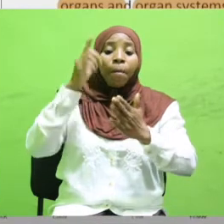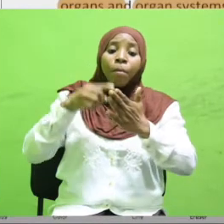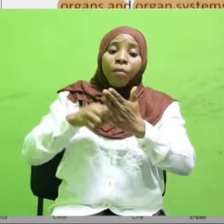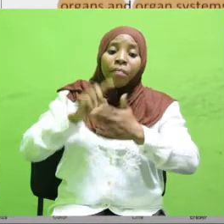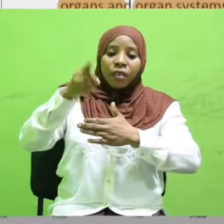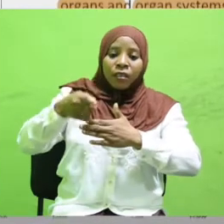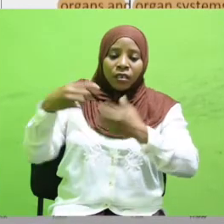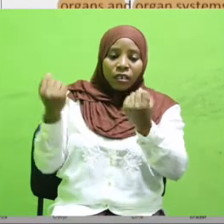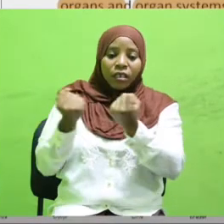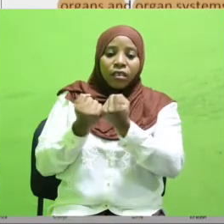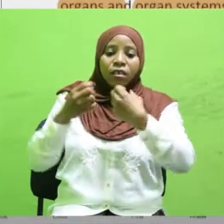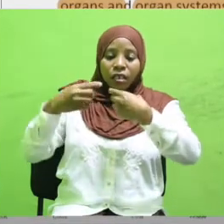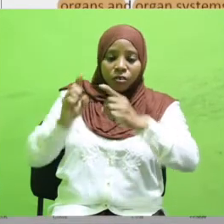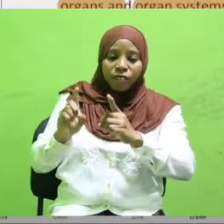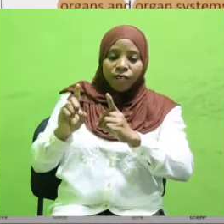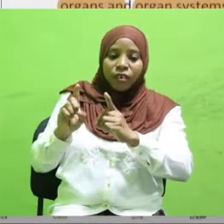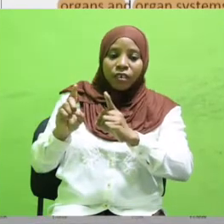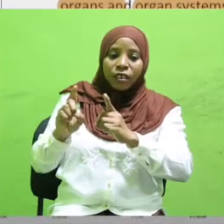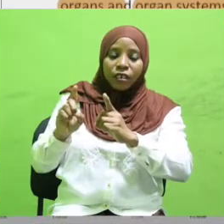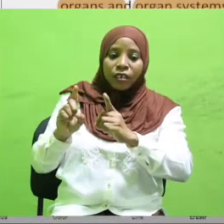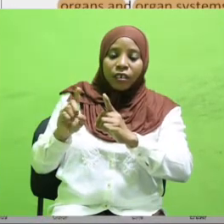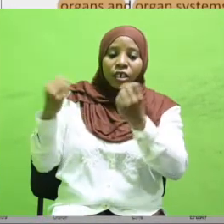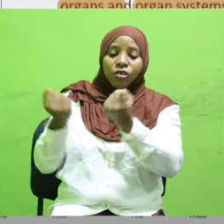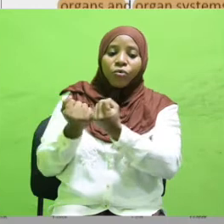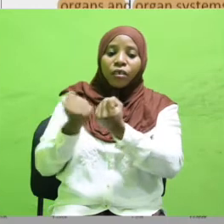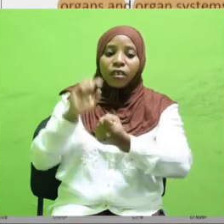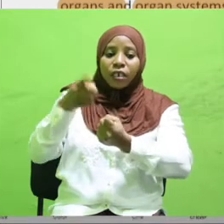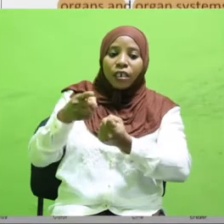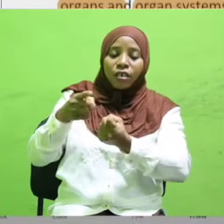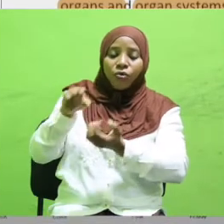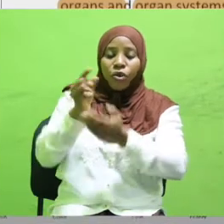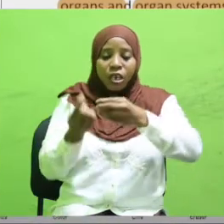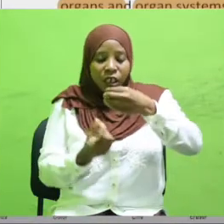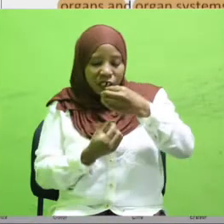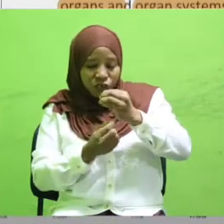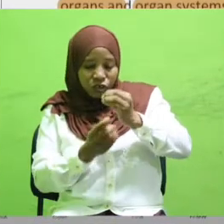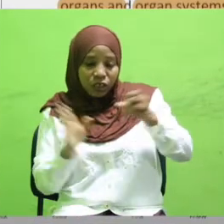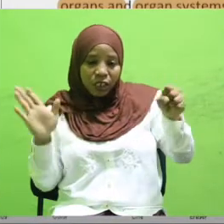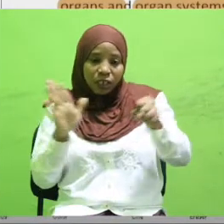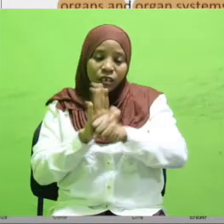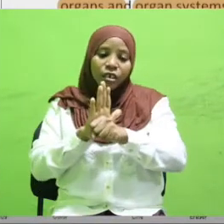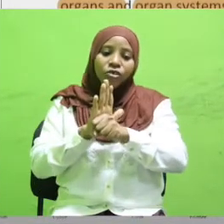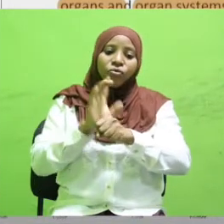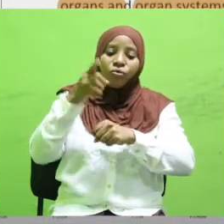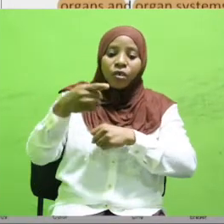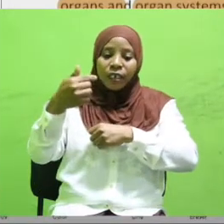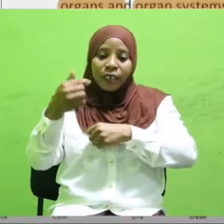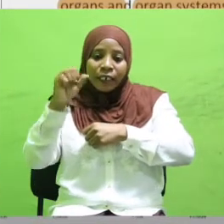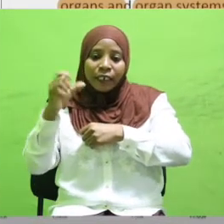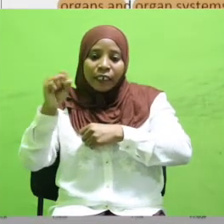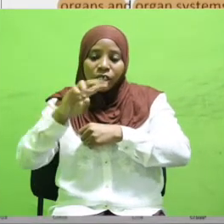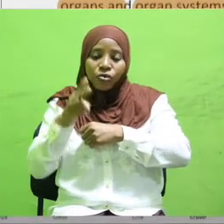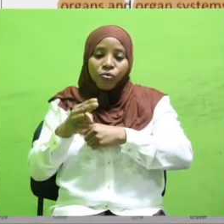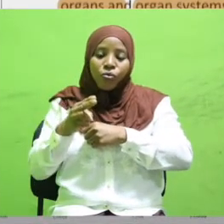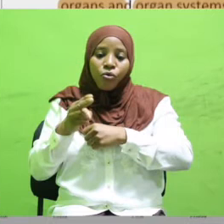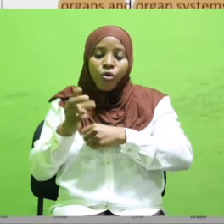of the fungus, while in plants, there's an organization of tissues, organs, and